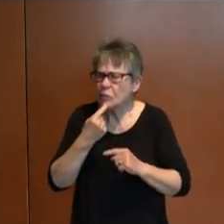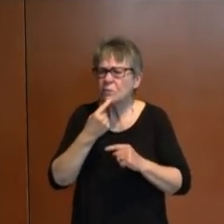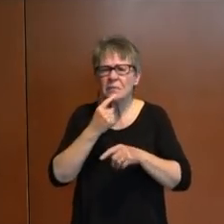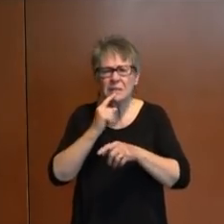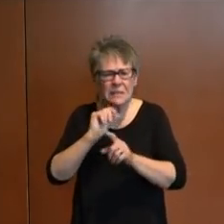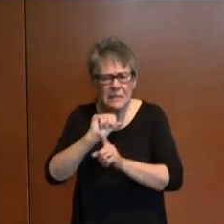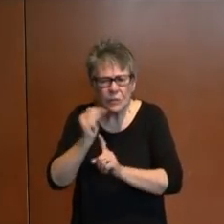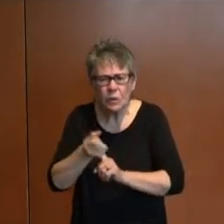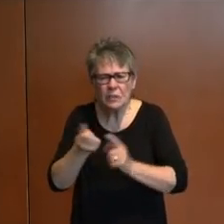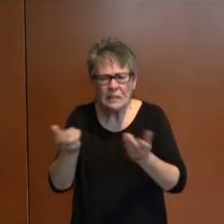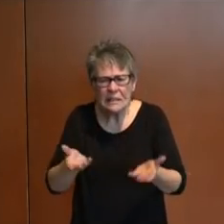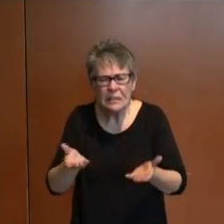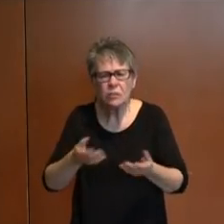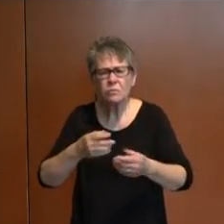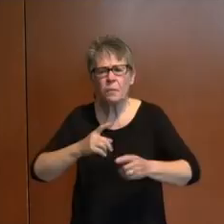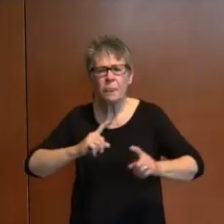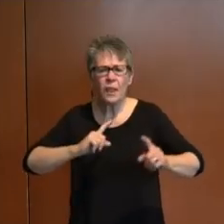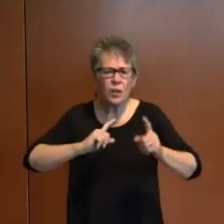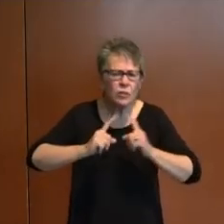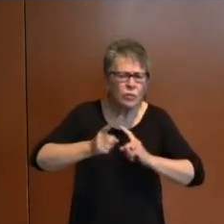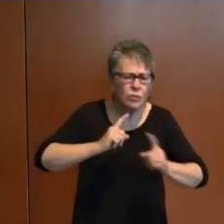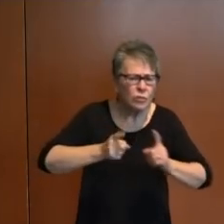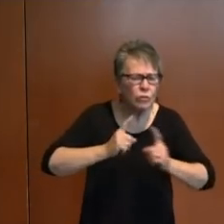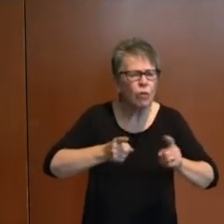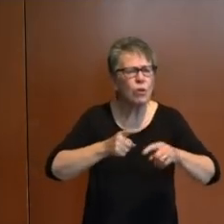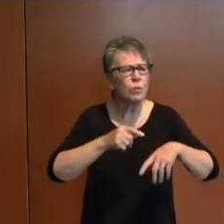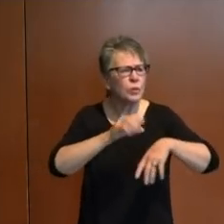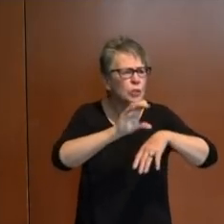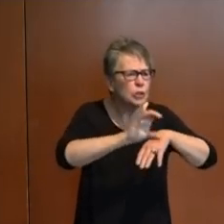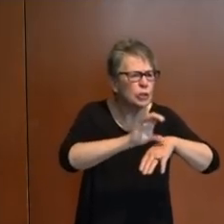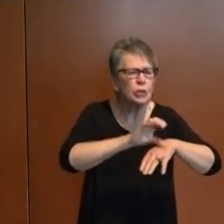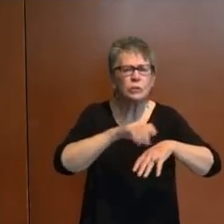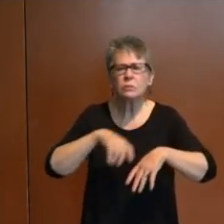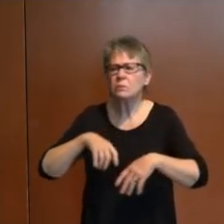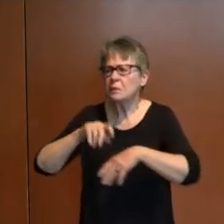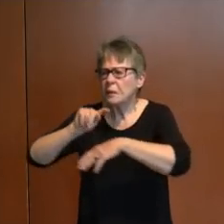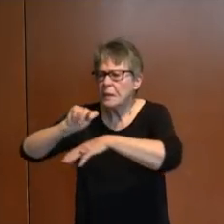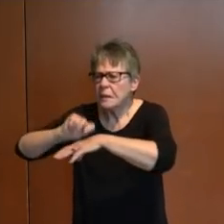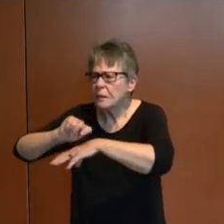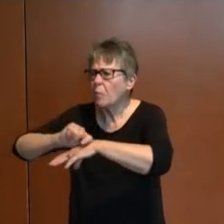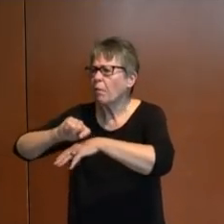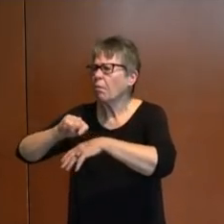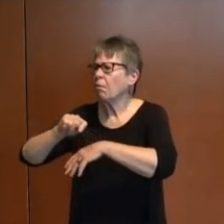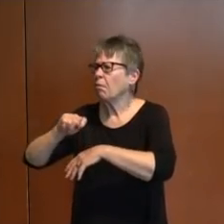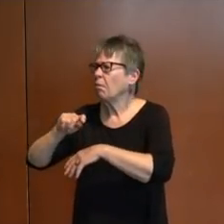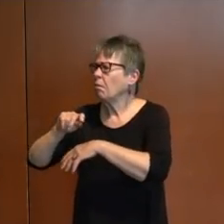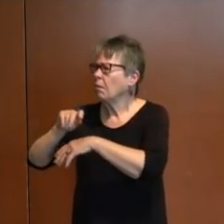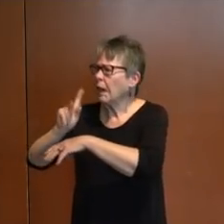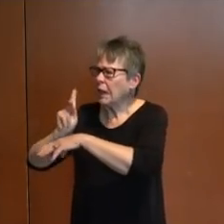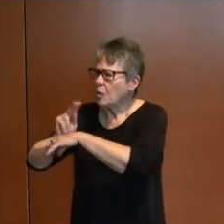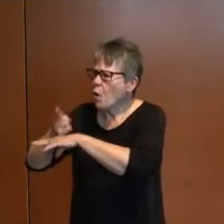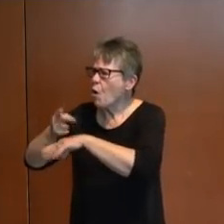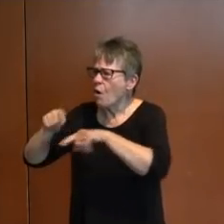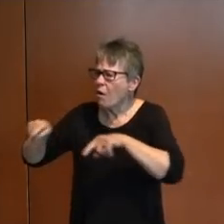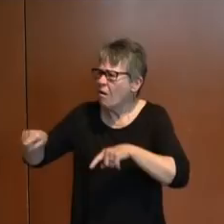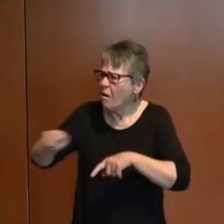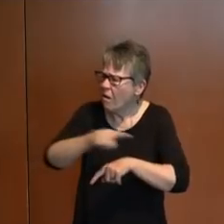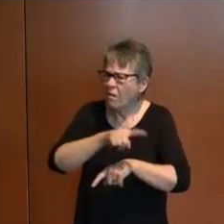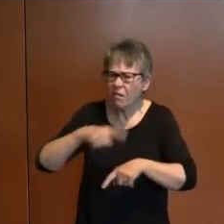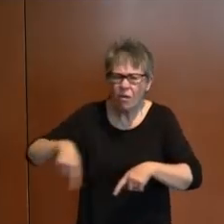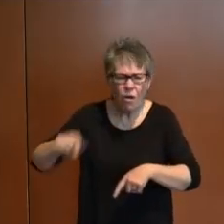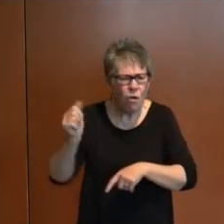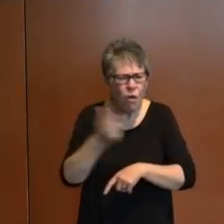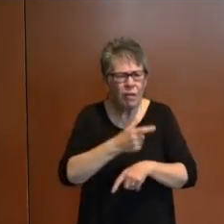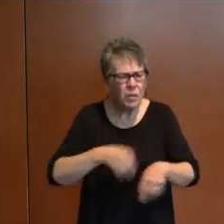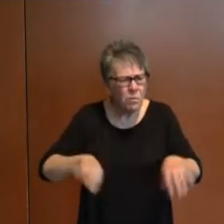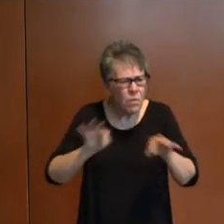to tell the people around them that now is no time for business as usual. It's also no time to panic, and it also is a time